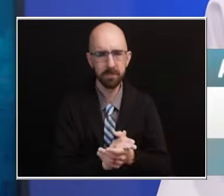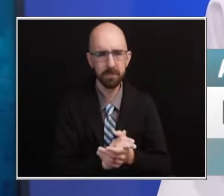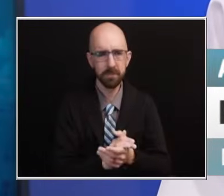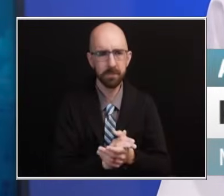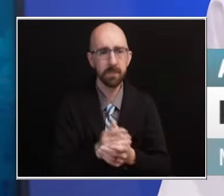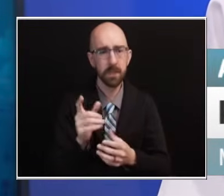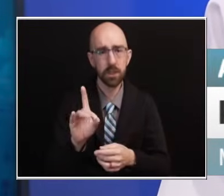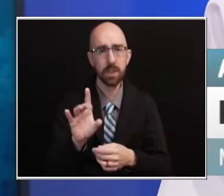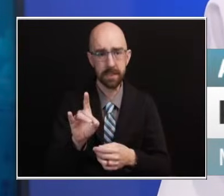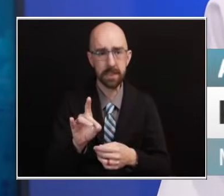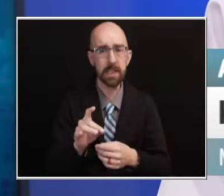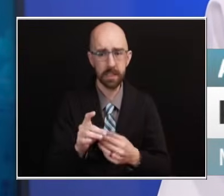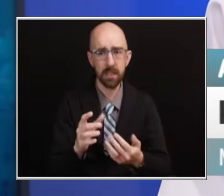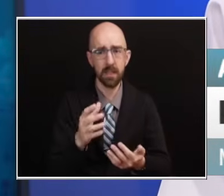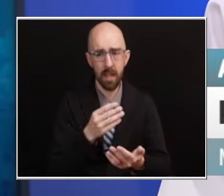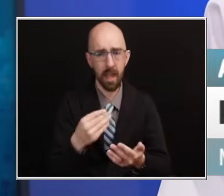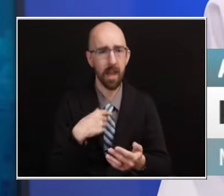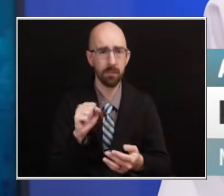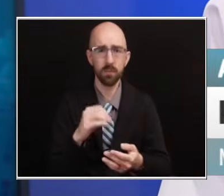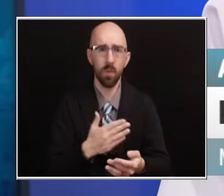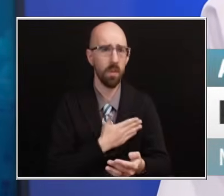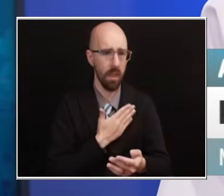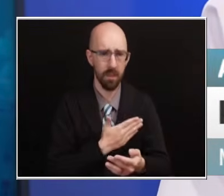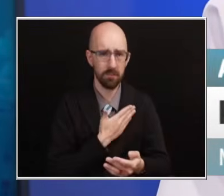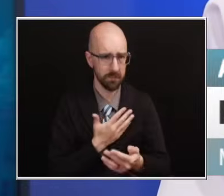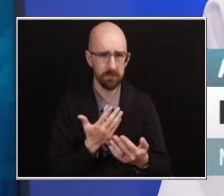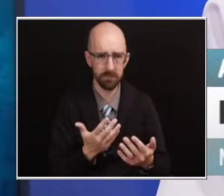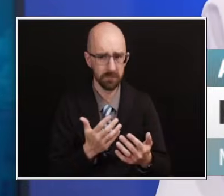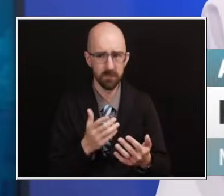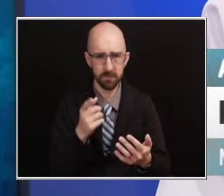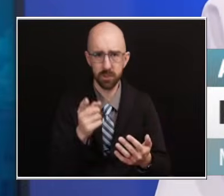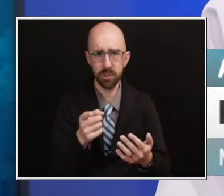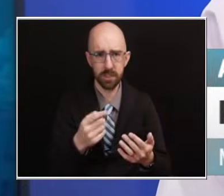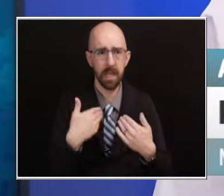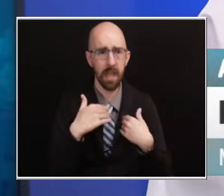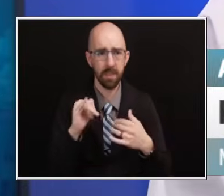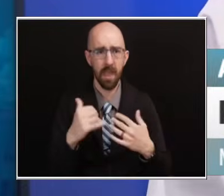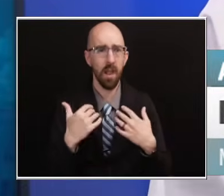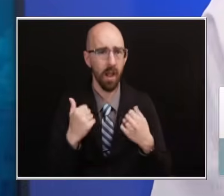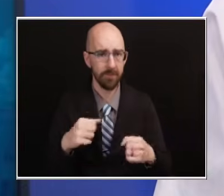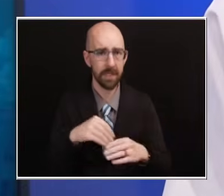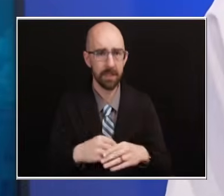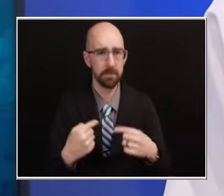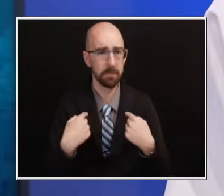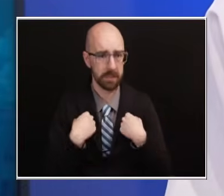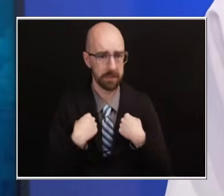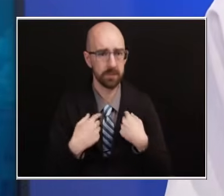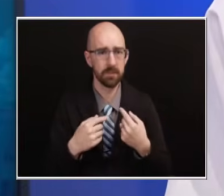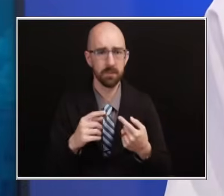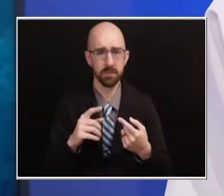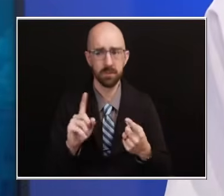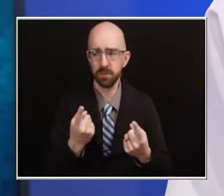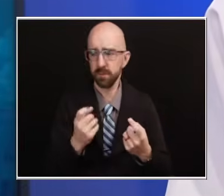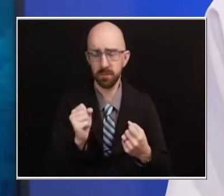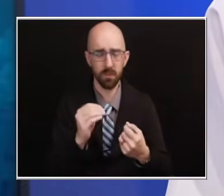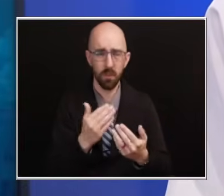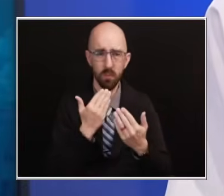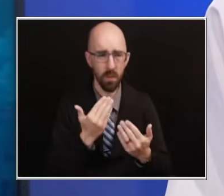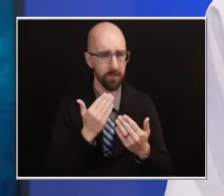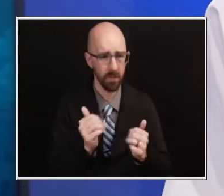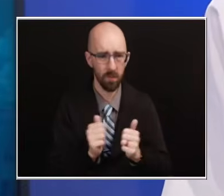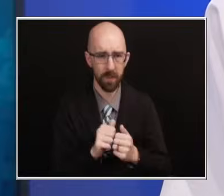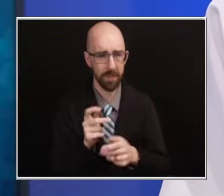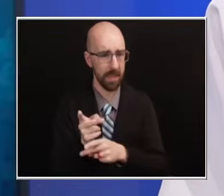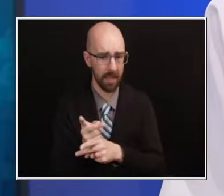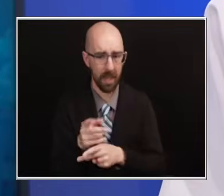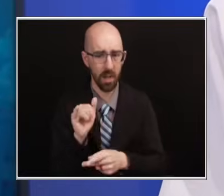did, and I'm so glad that she had the confidence in me, and just so grateful with the care that